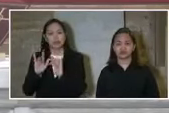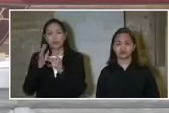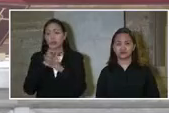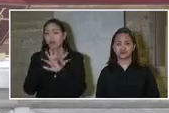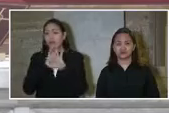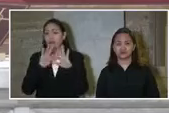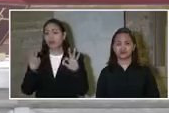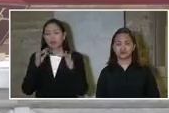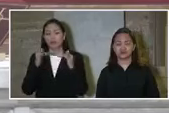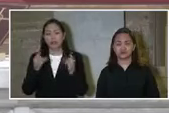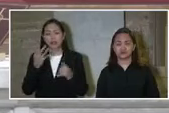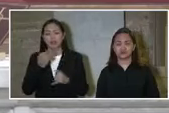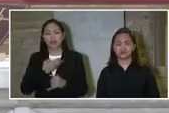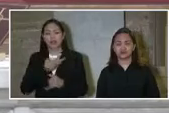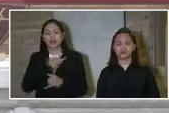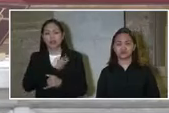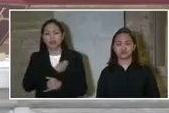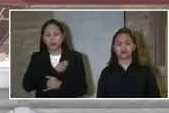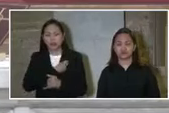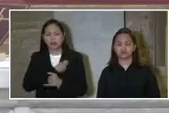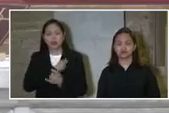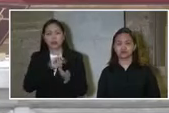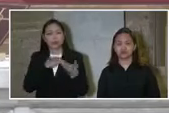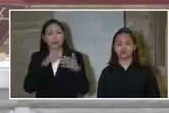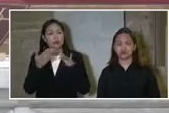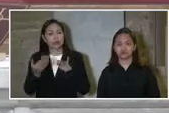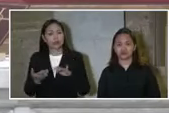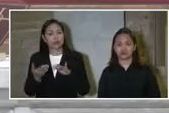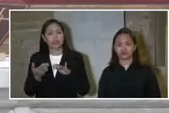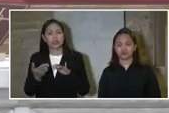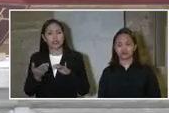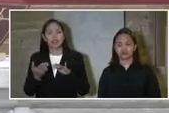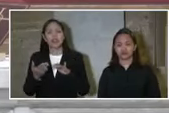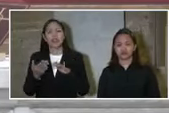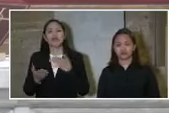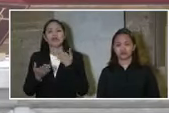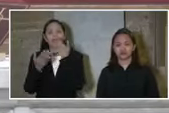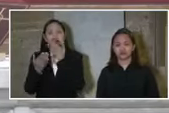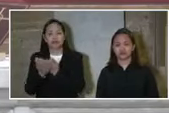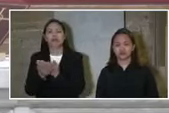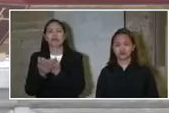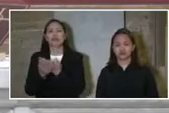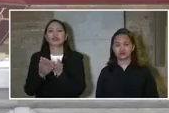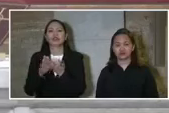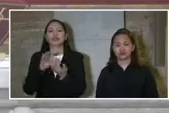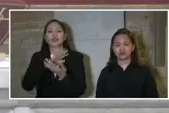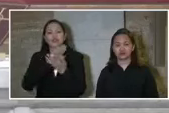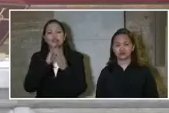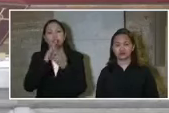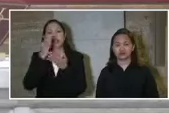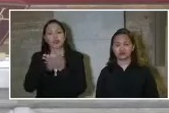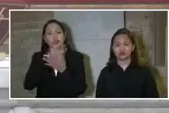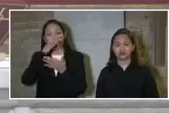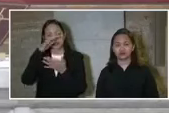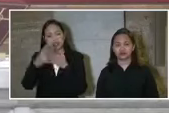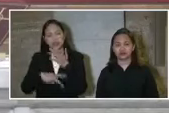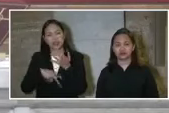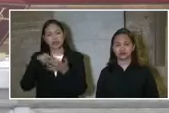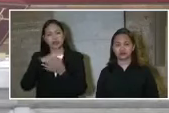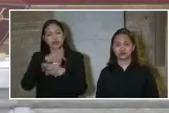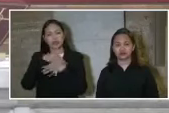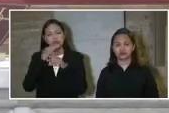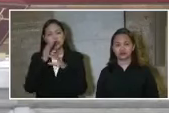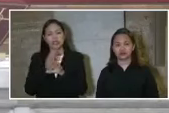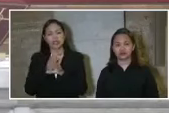at last from the wound of corruption, and made fully into a new creation, we shall sing to you with gladness